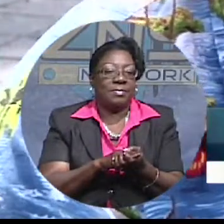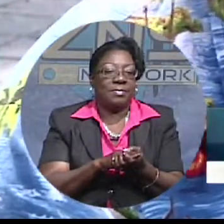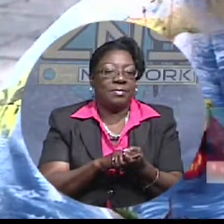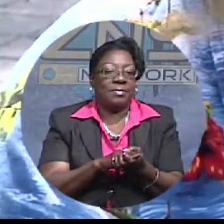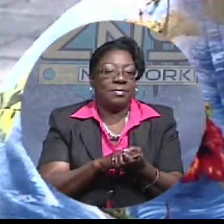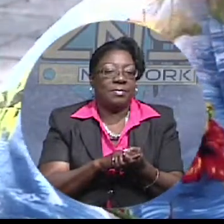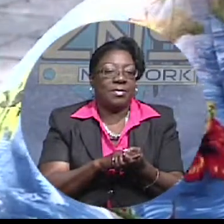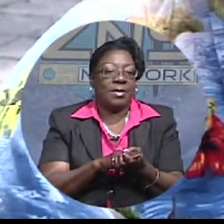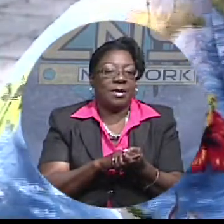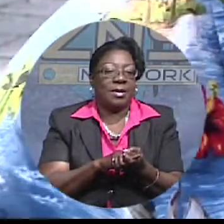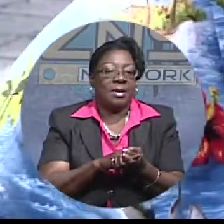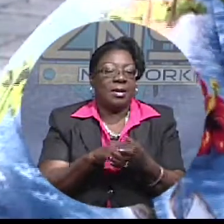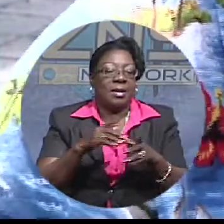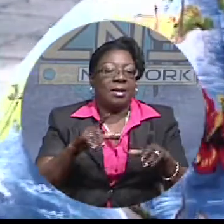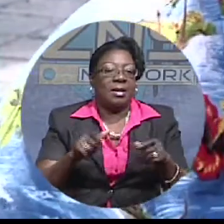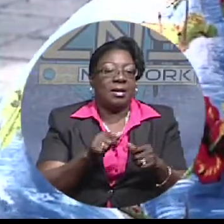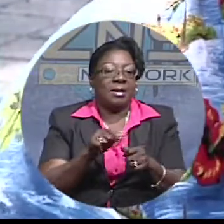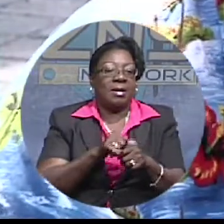I'm glad for every day.